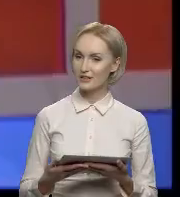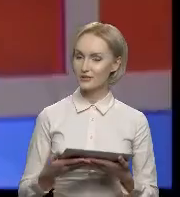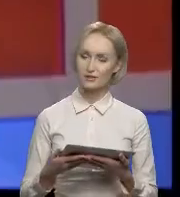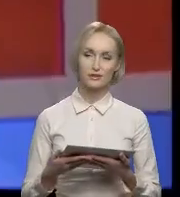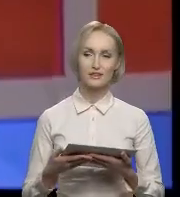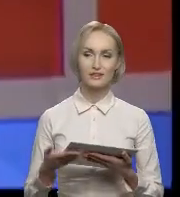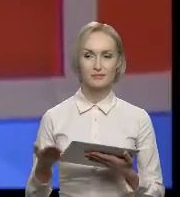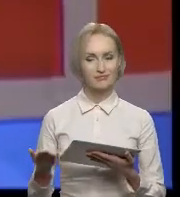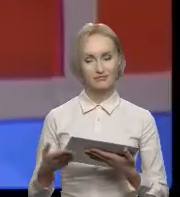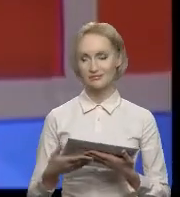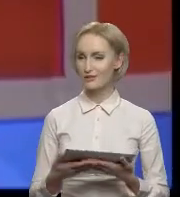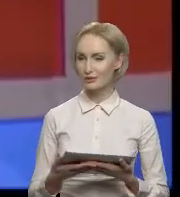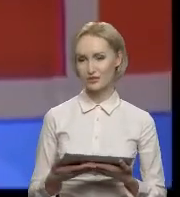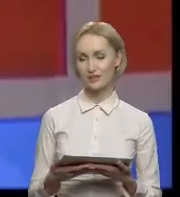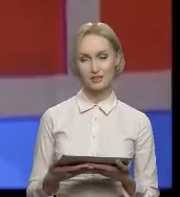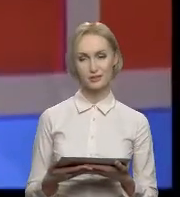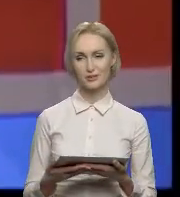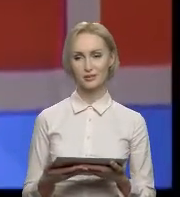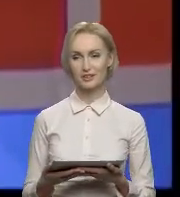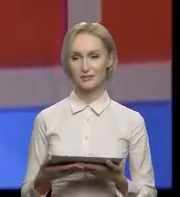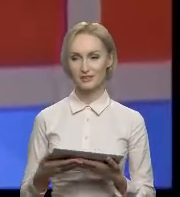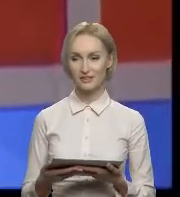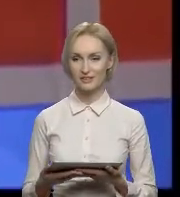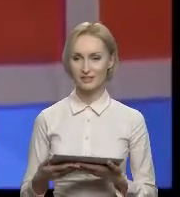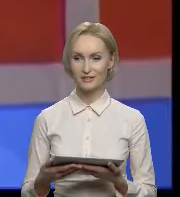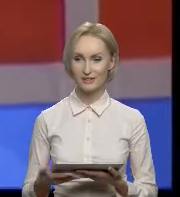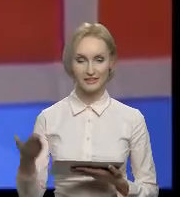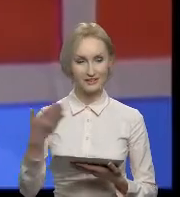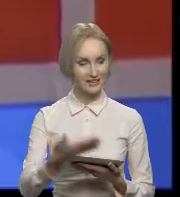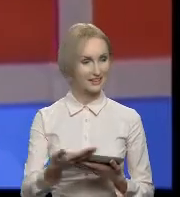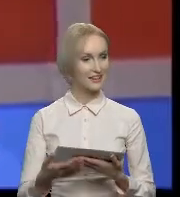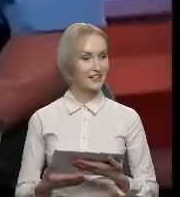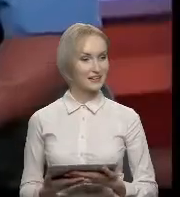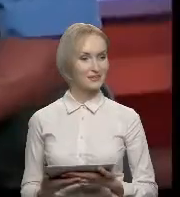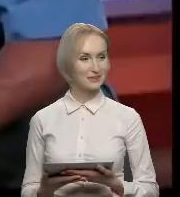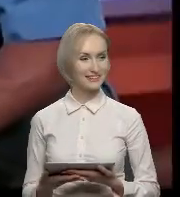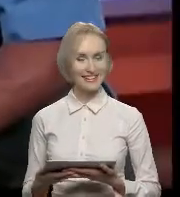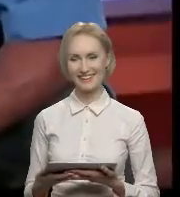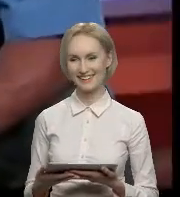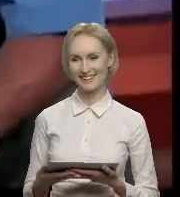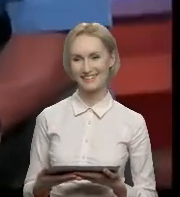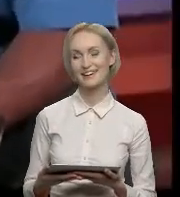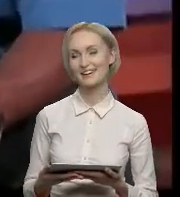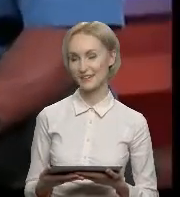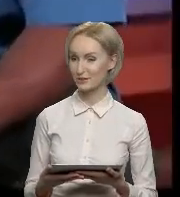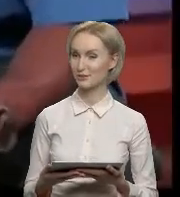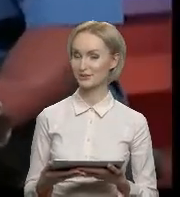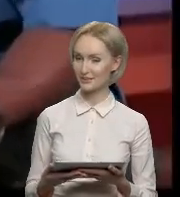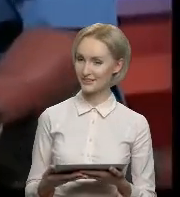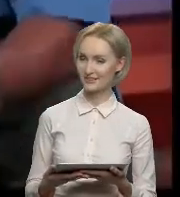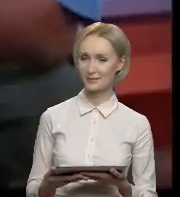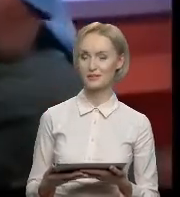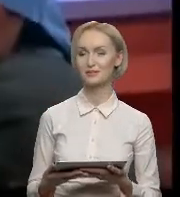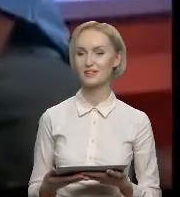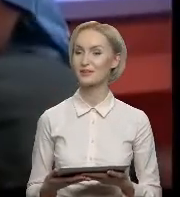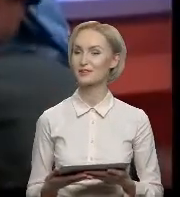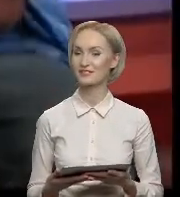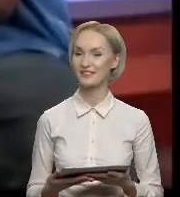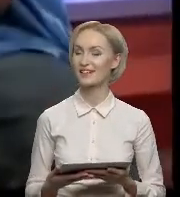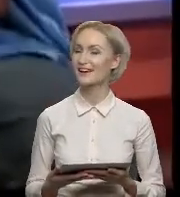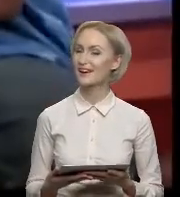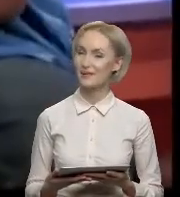blame it on the mothers. All we doing is trying to and take then, care of our kids. Hey, Bill. And live. Let me ask you a question. If a woman loved you, why would she always come